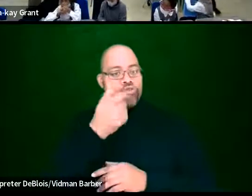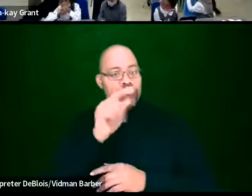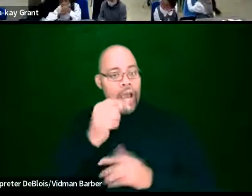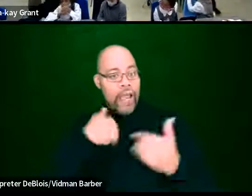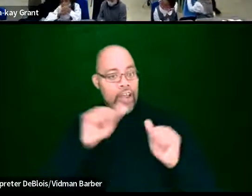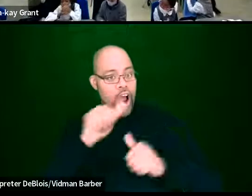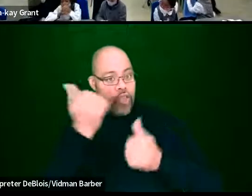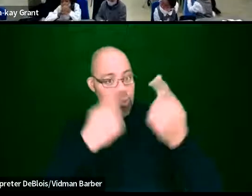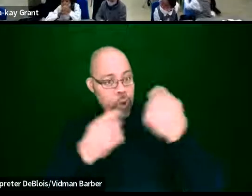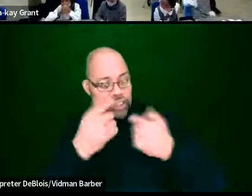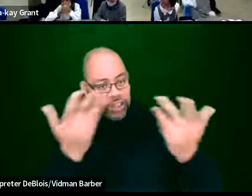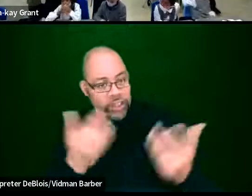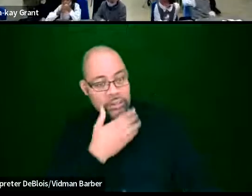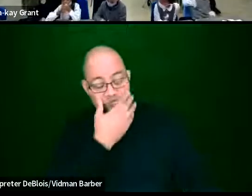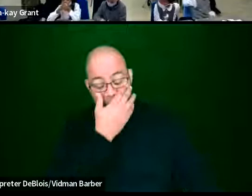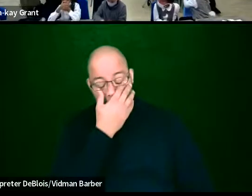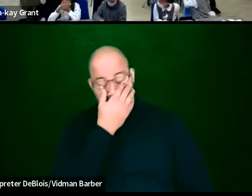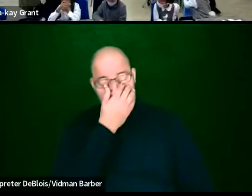other questions?